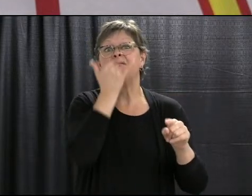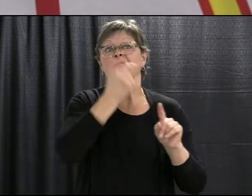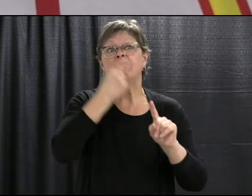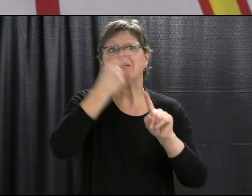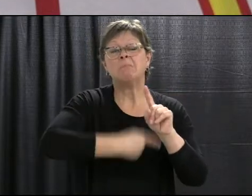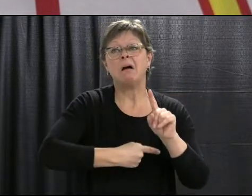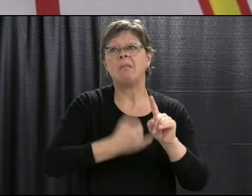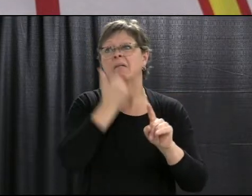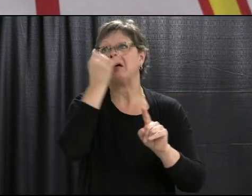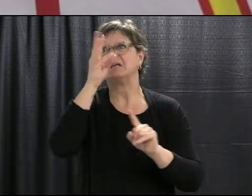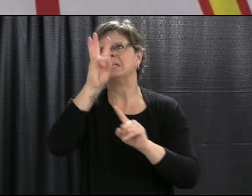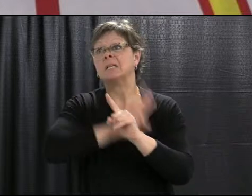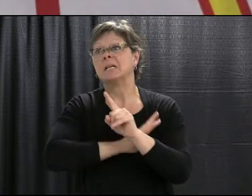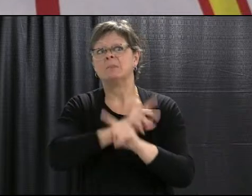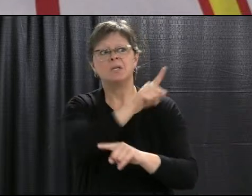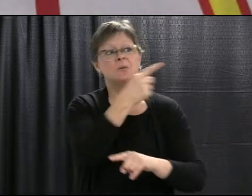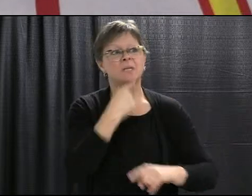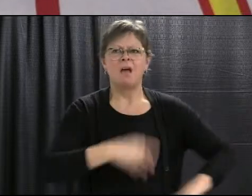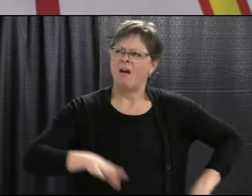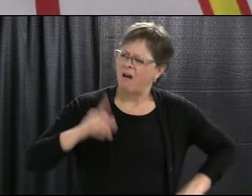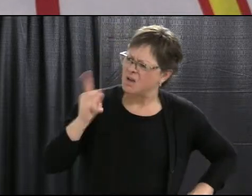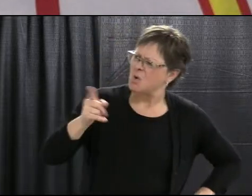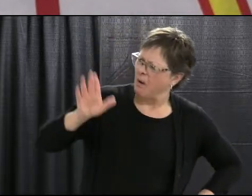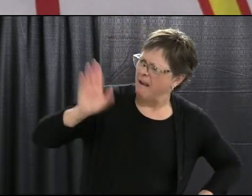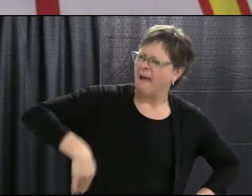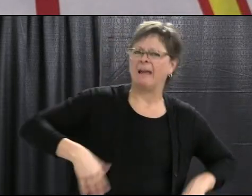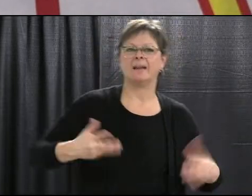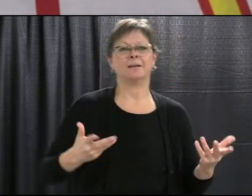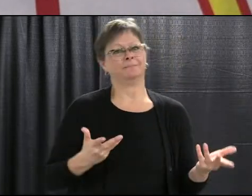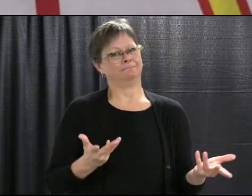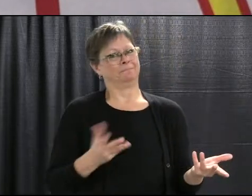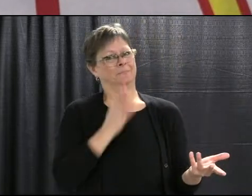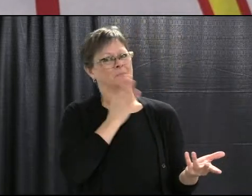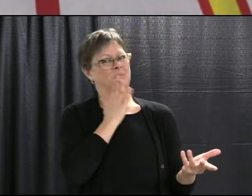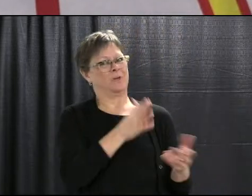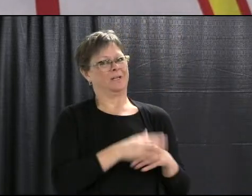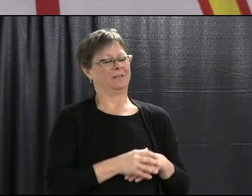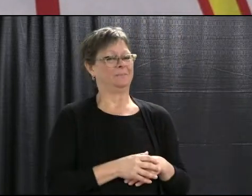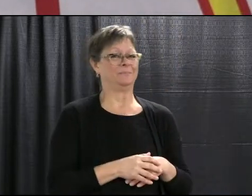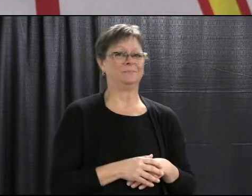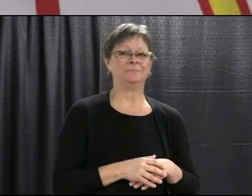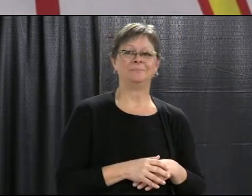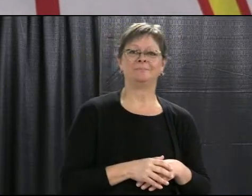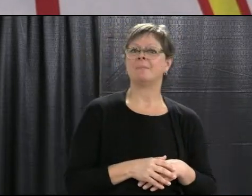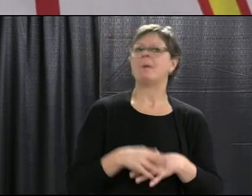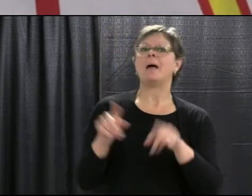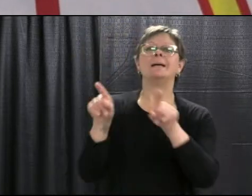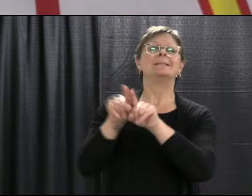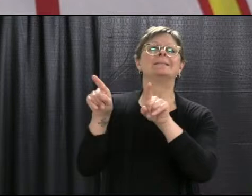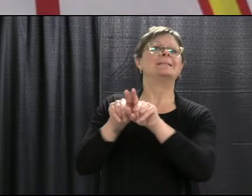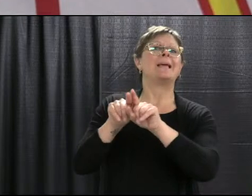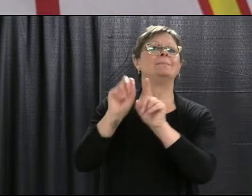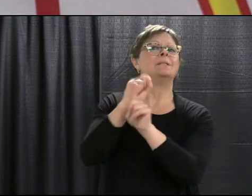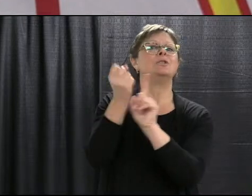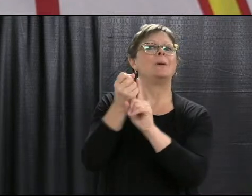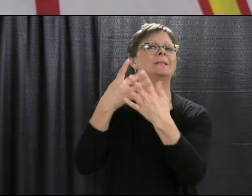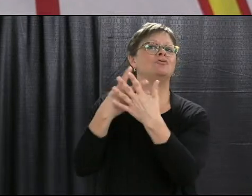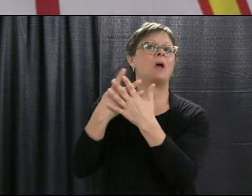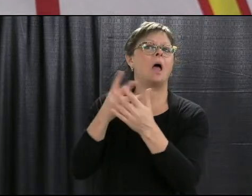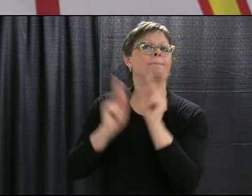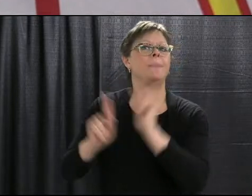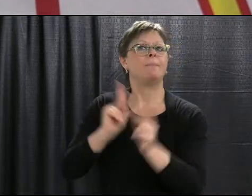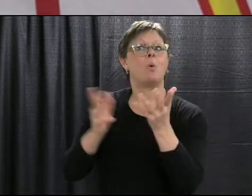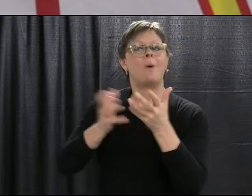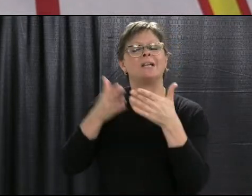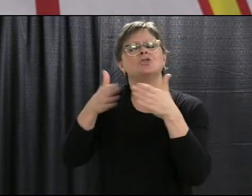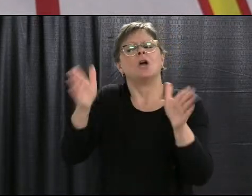on that date, you're going to look at me and say, but you're late. So. It's the same situation with the penitentiary. People just really want a general